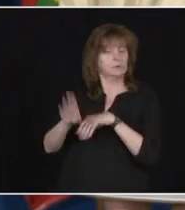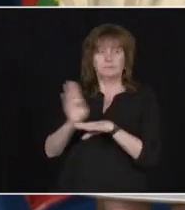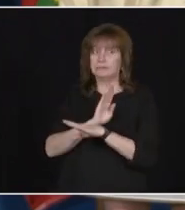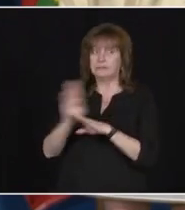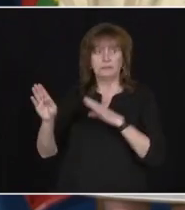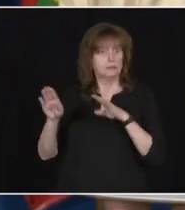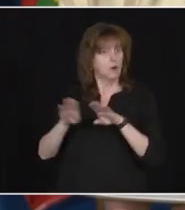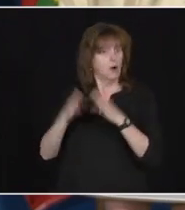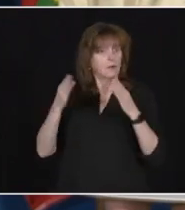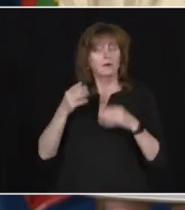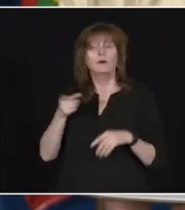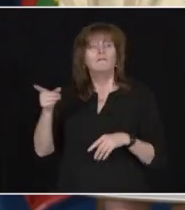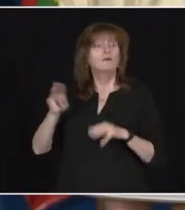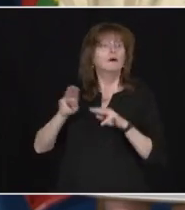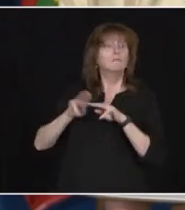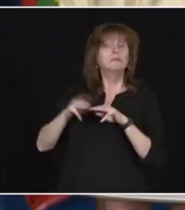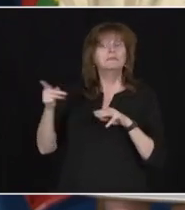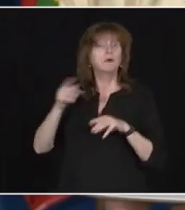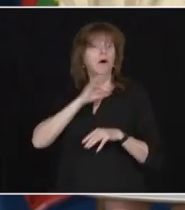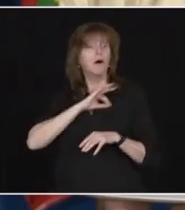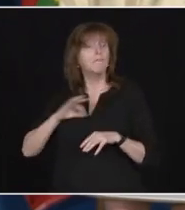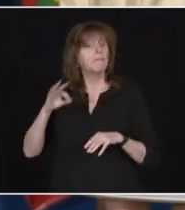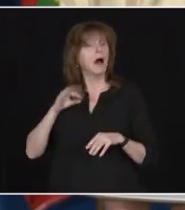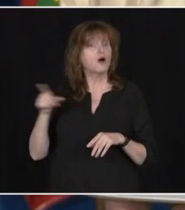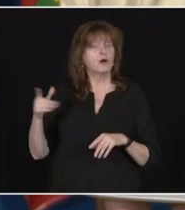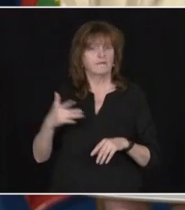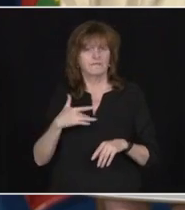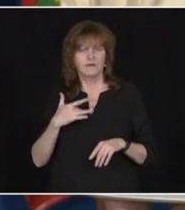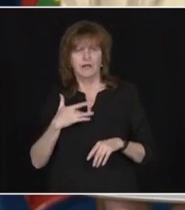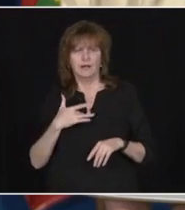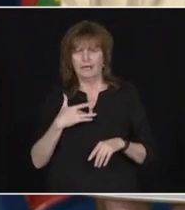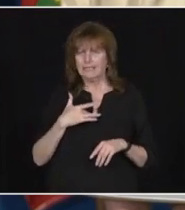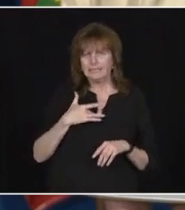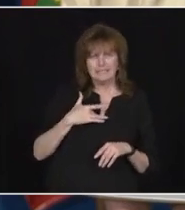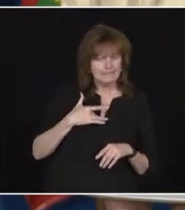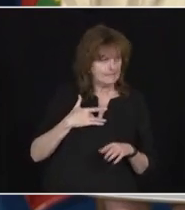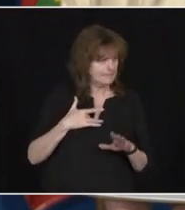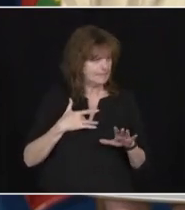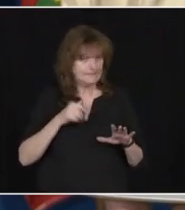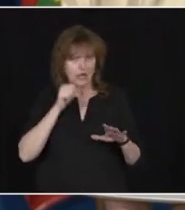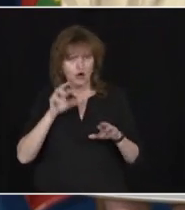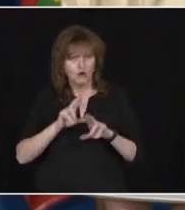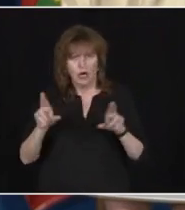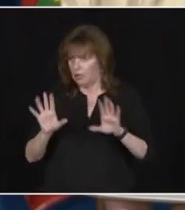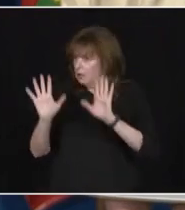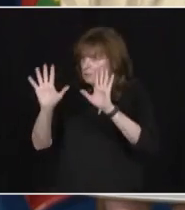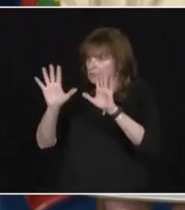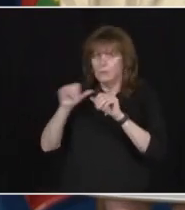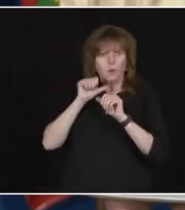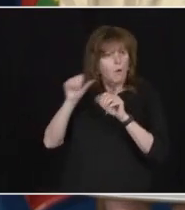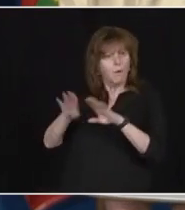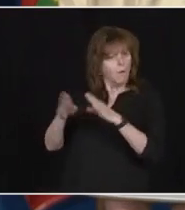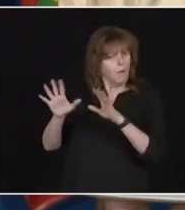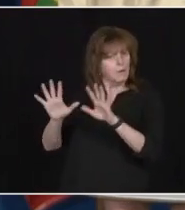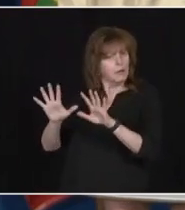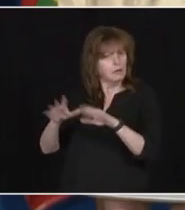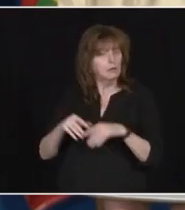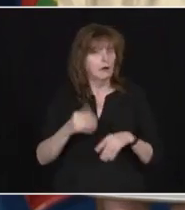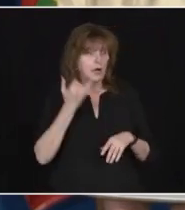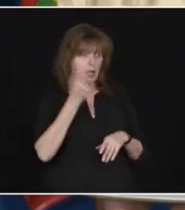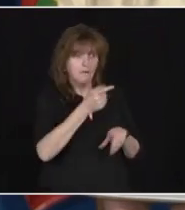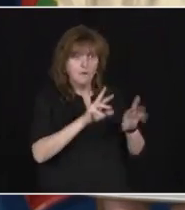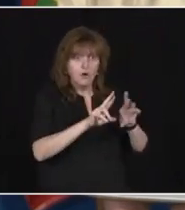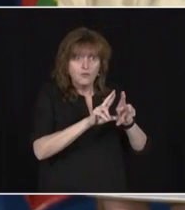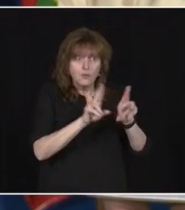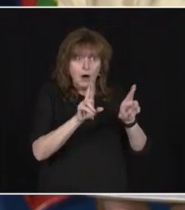doesn't think the businesses in Mississauga are ready, by all means, don't open up. If you are busy, I mean, if you are ready, I have to